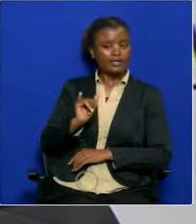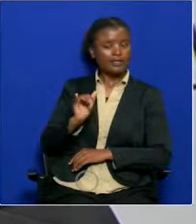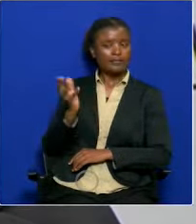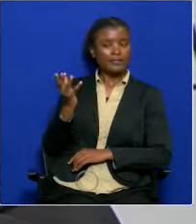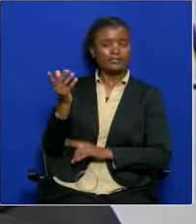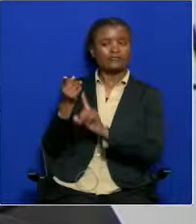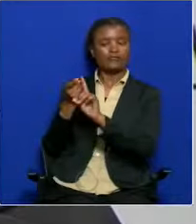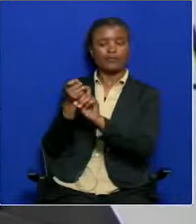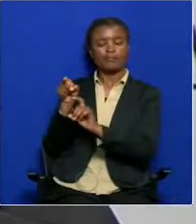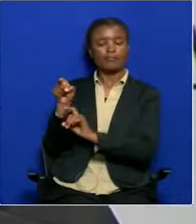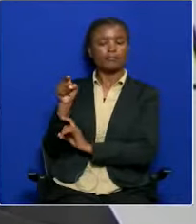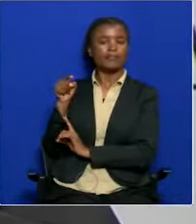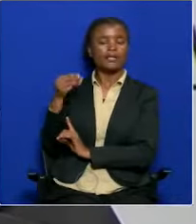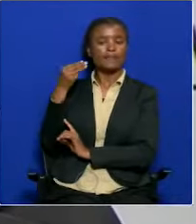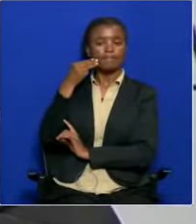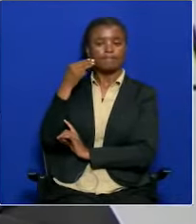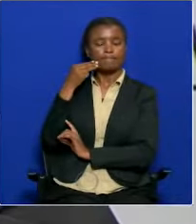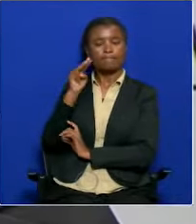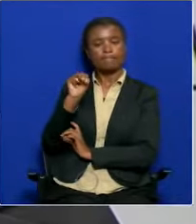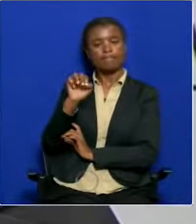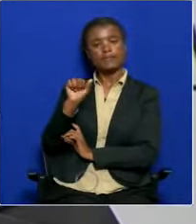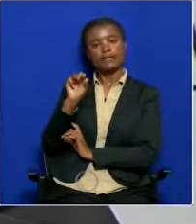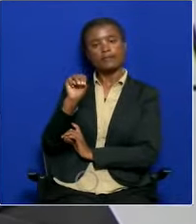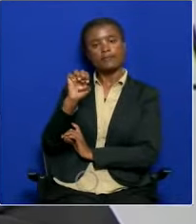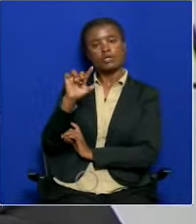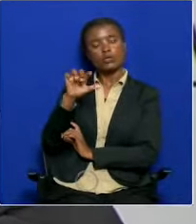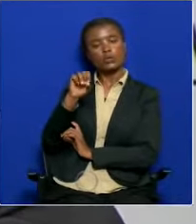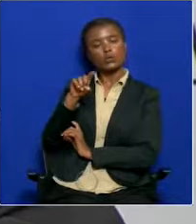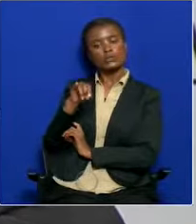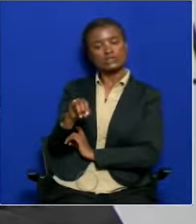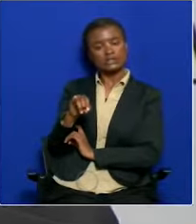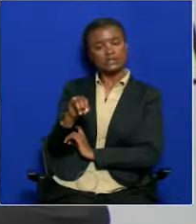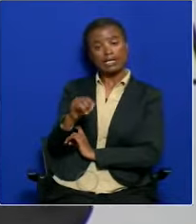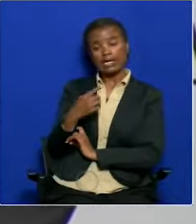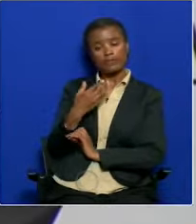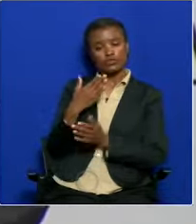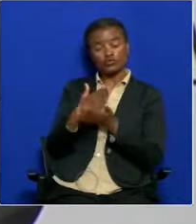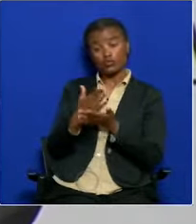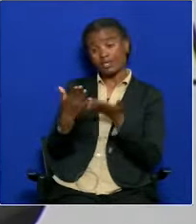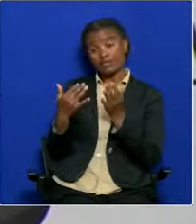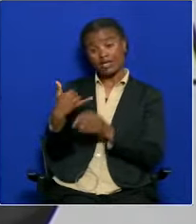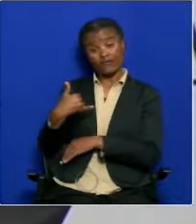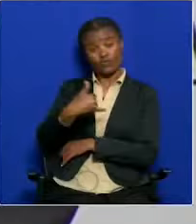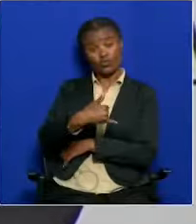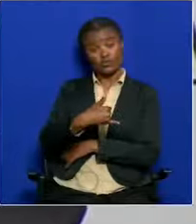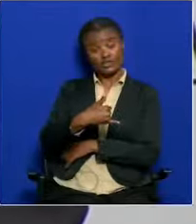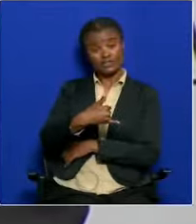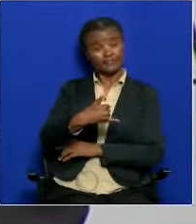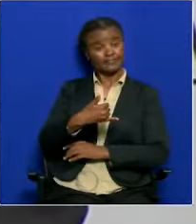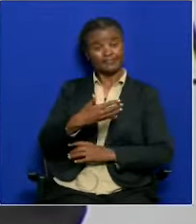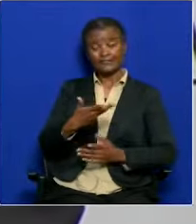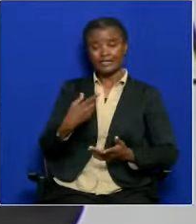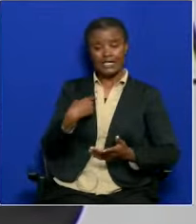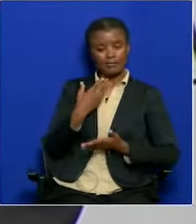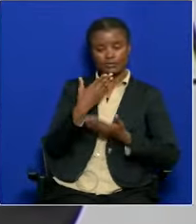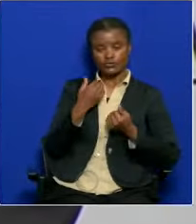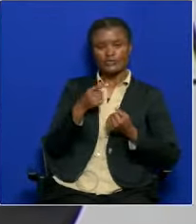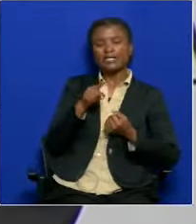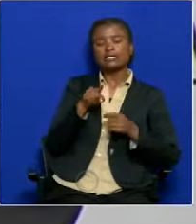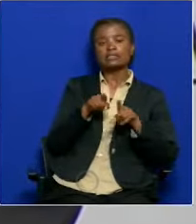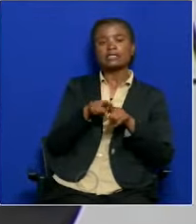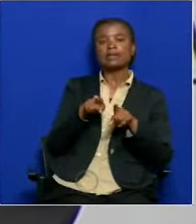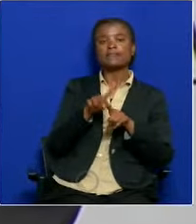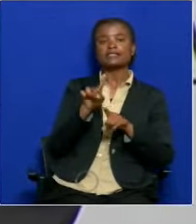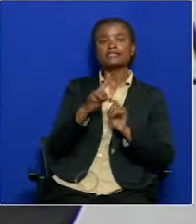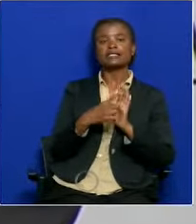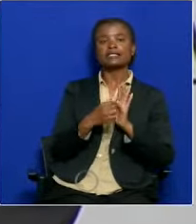I might have phoned him. I'm not sure. It is like the one I was saying on the 7th. I was in